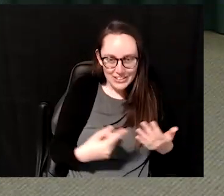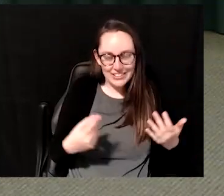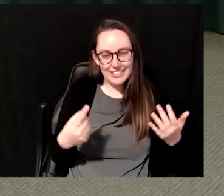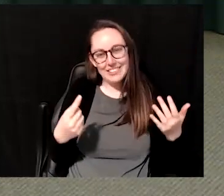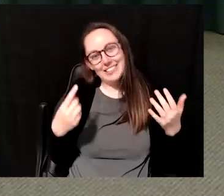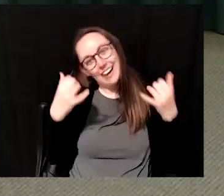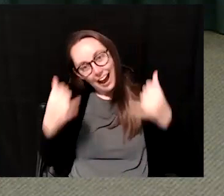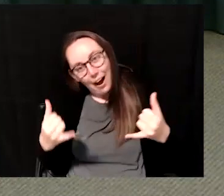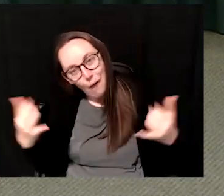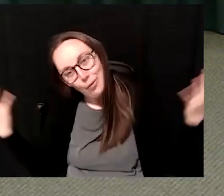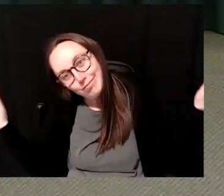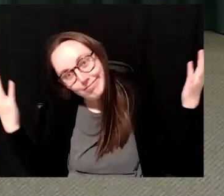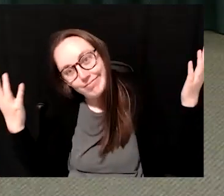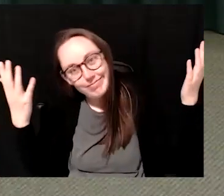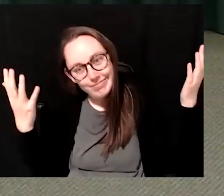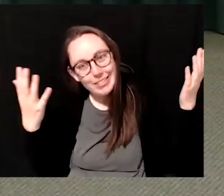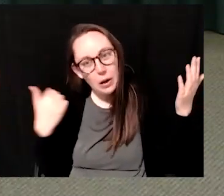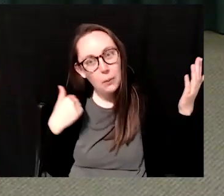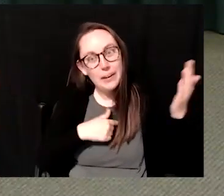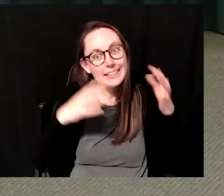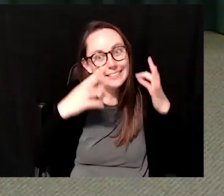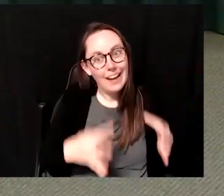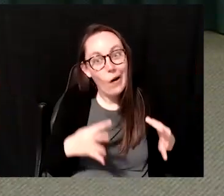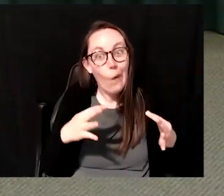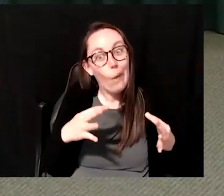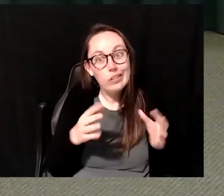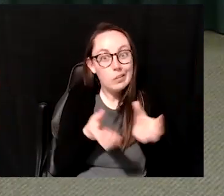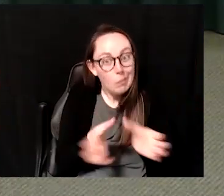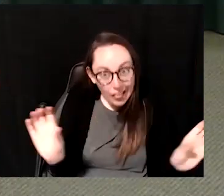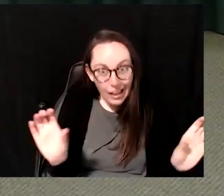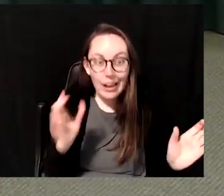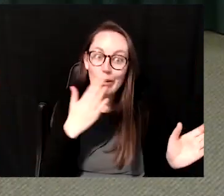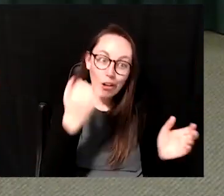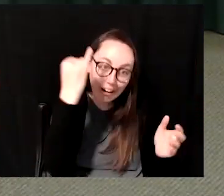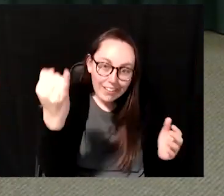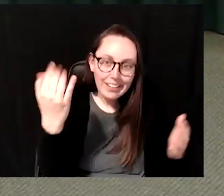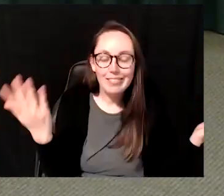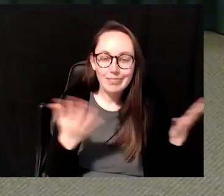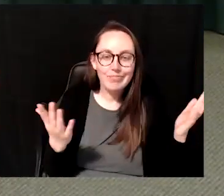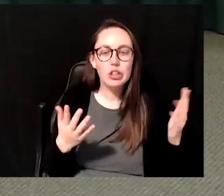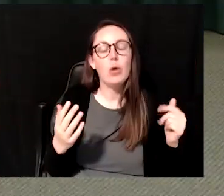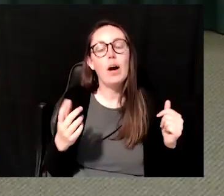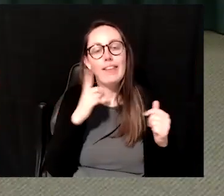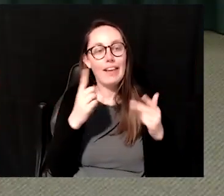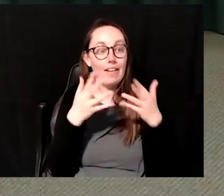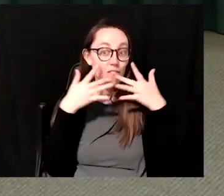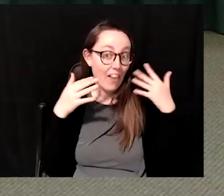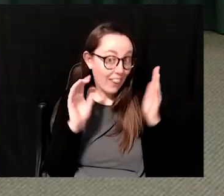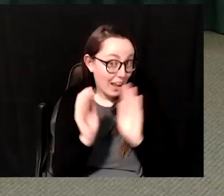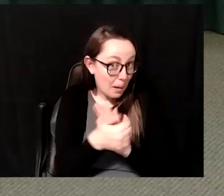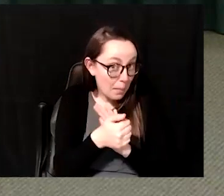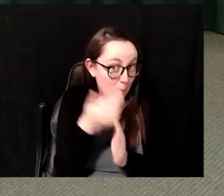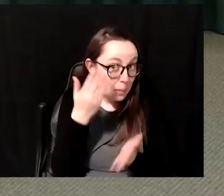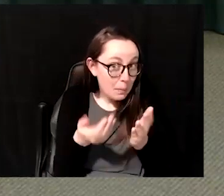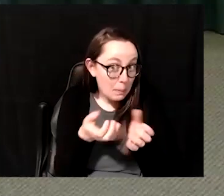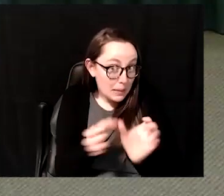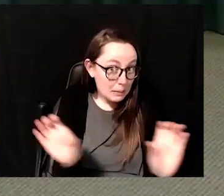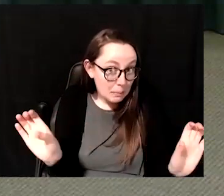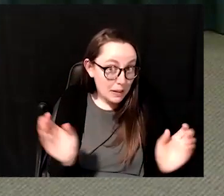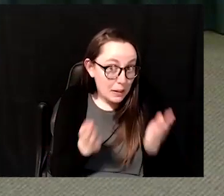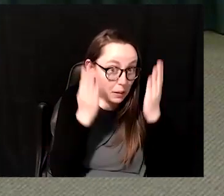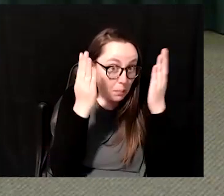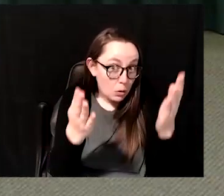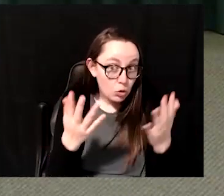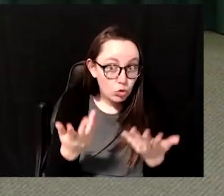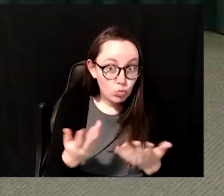a friendly amendment to split the motion would be a wasted um I